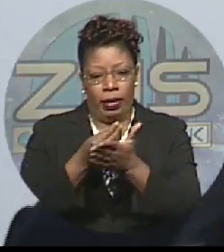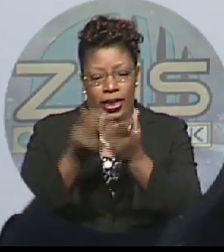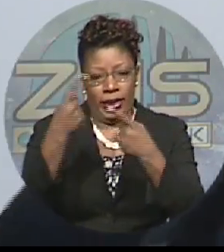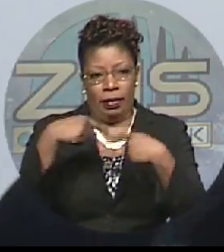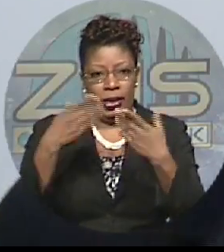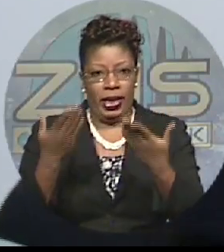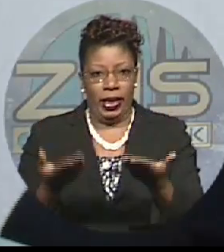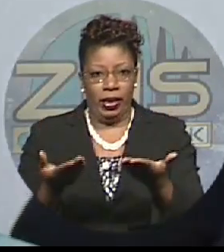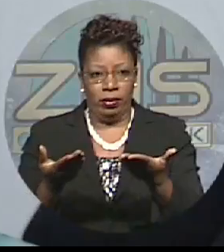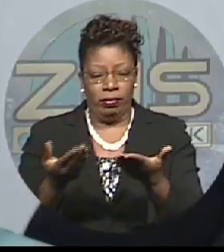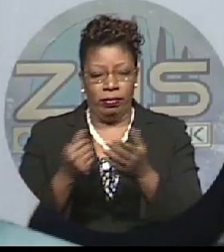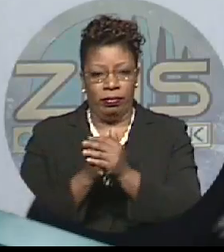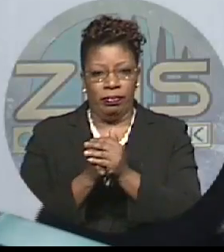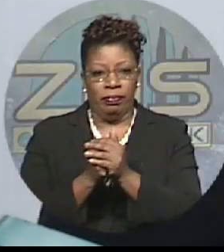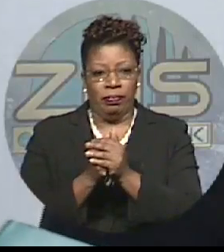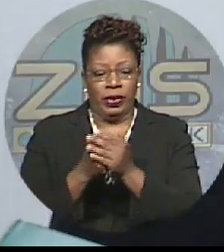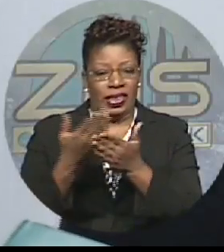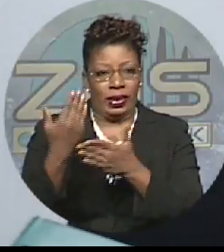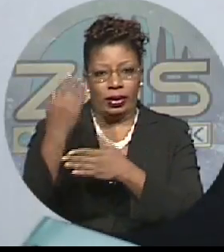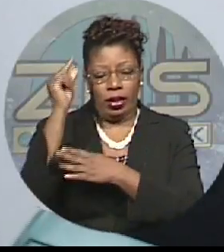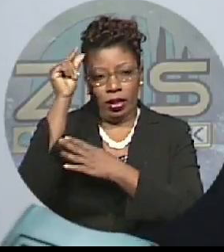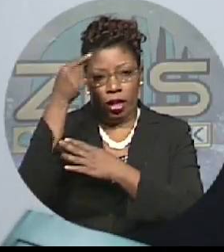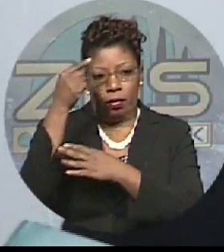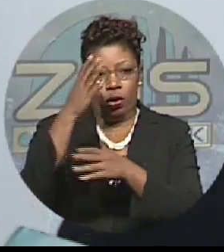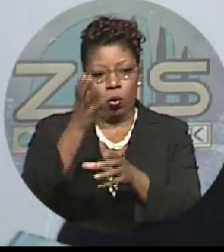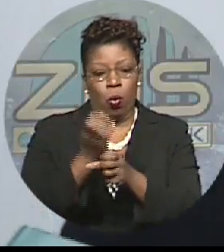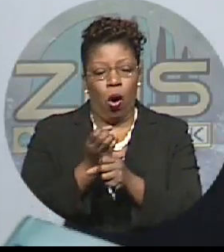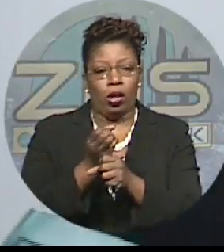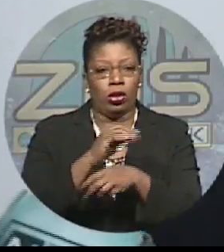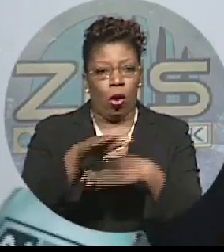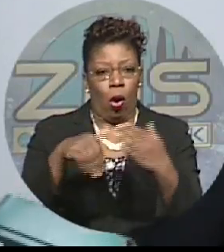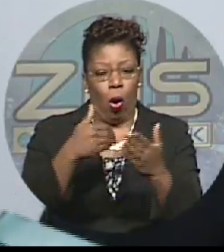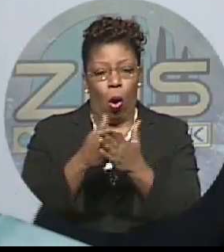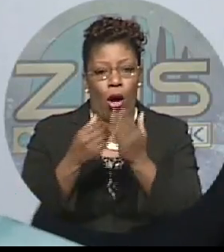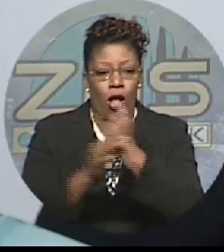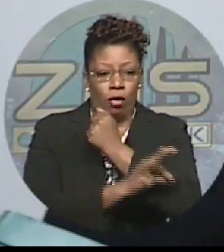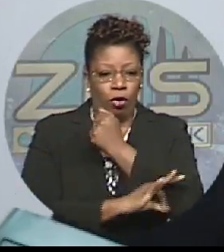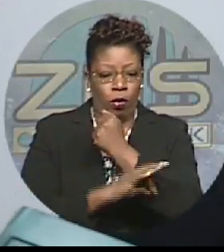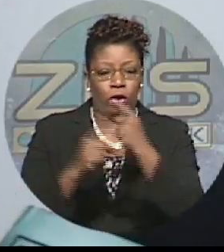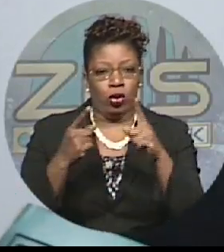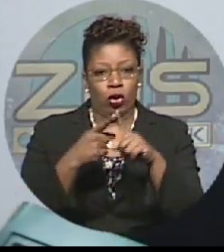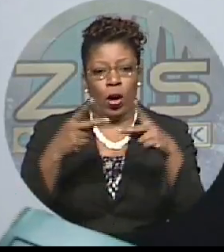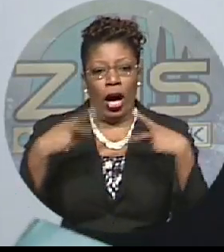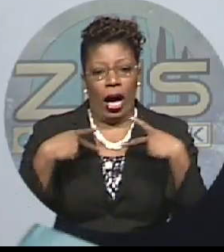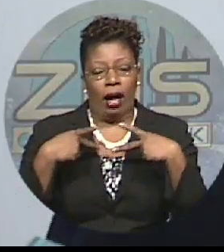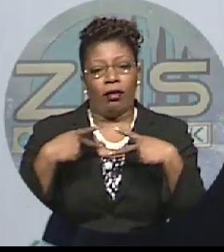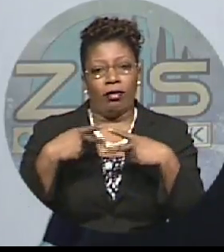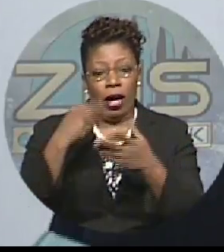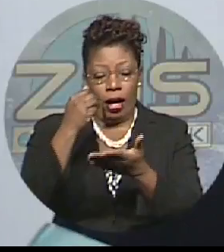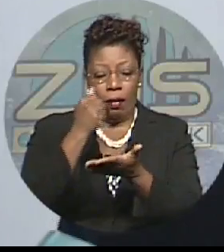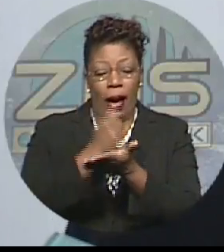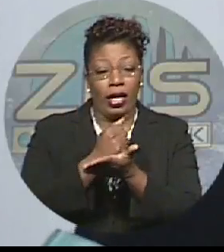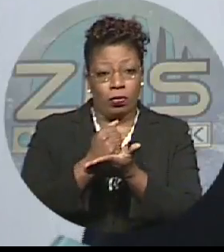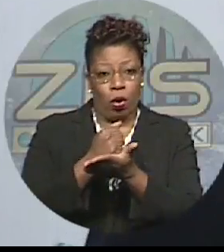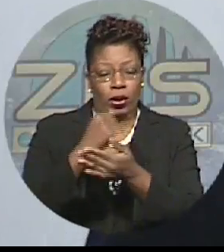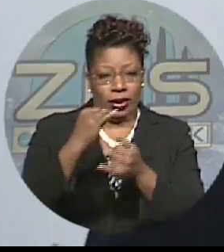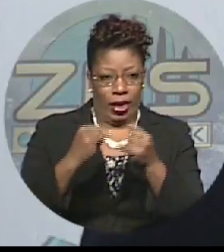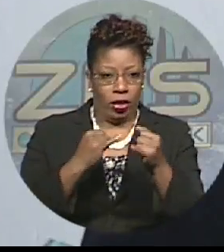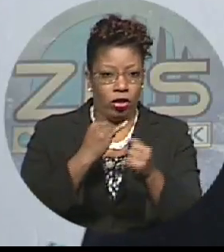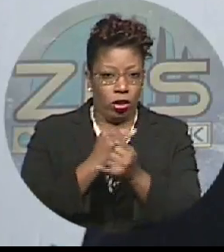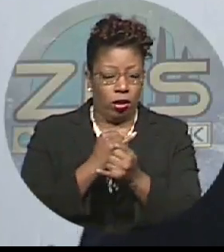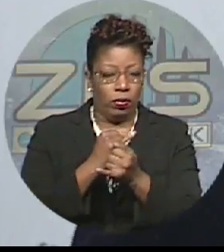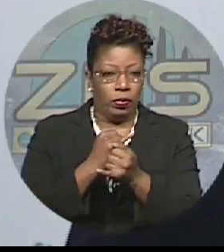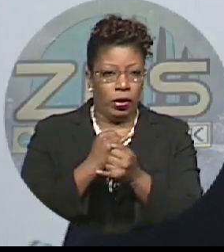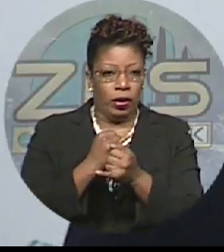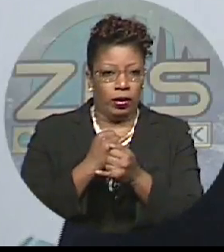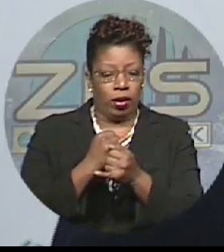here because since the government want all foreigners to have national passport, and in this